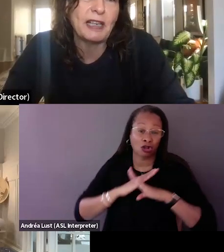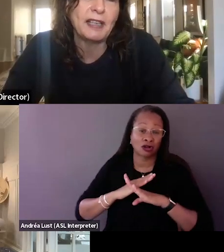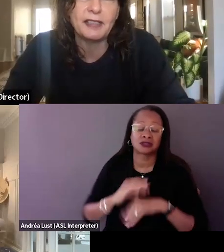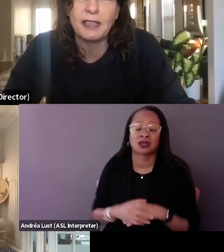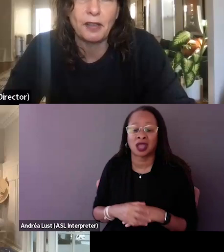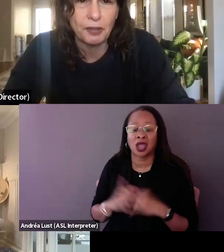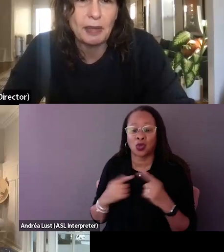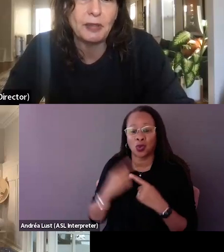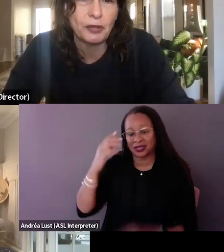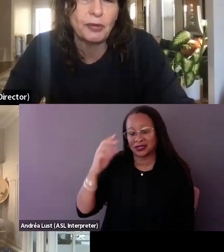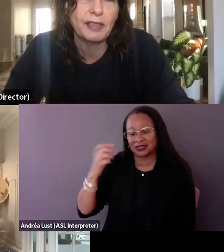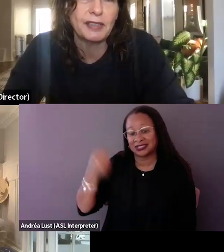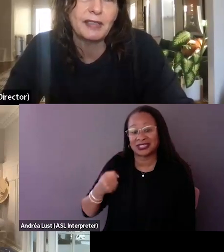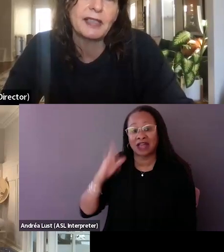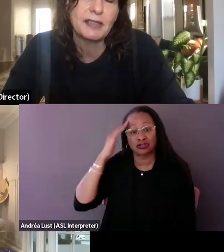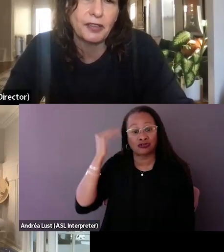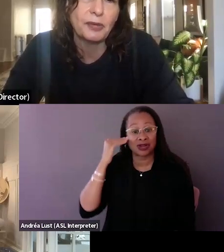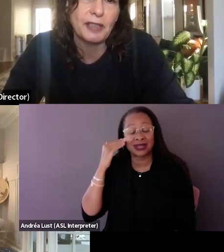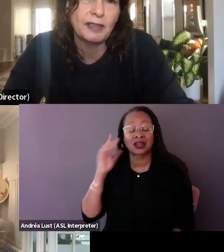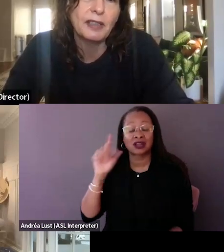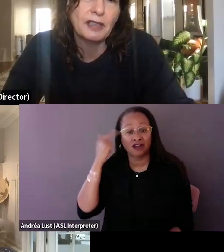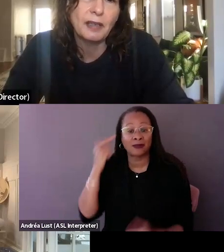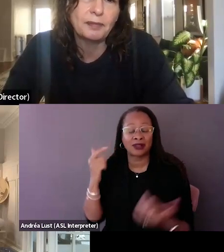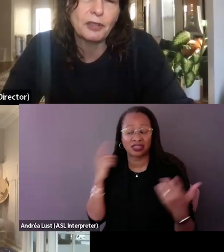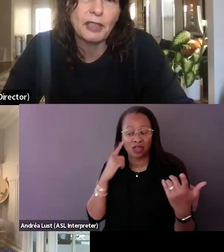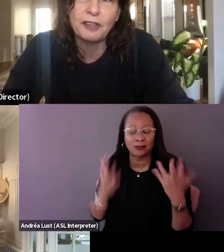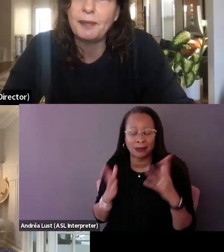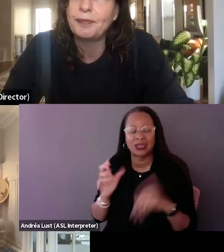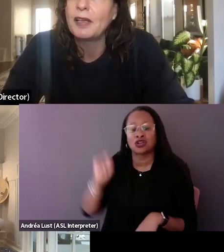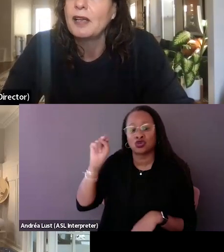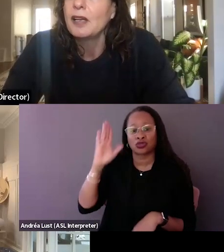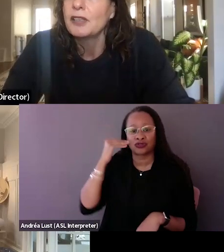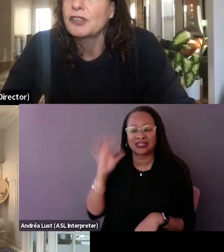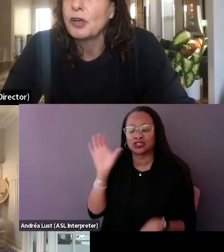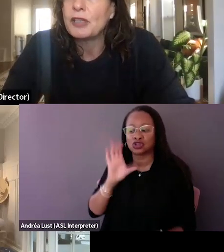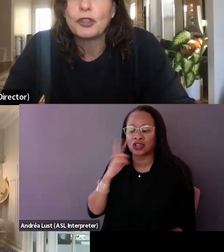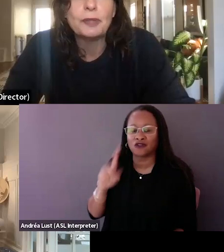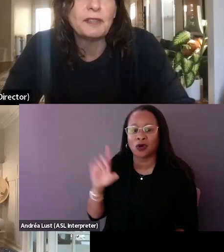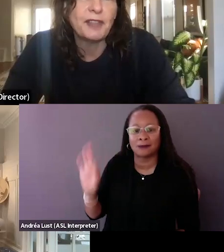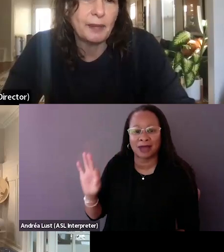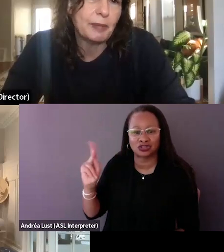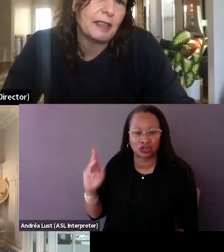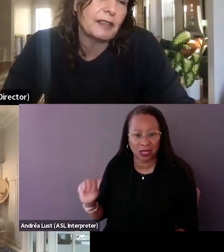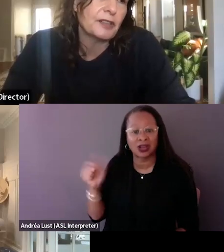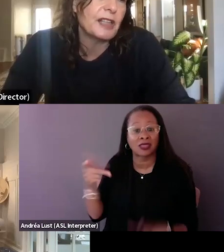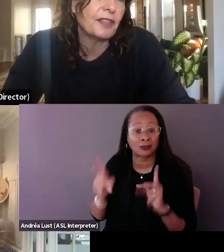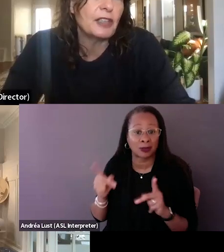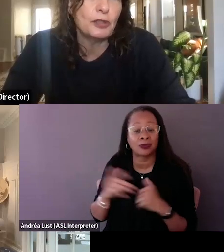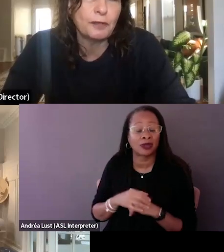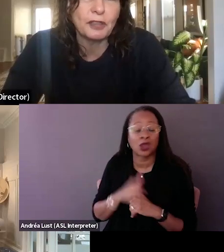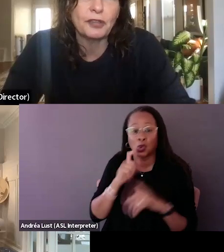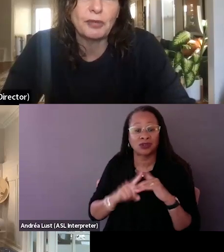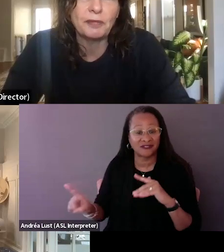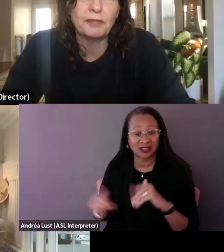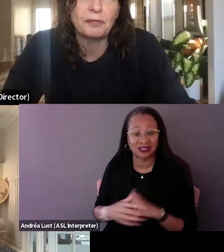Korean government had intel that there might be North Koreans inside South Korea looking for them. So in terms of them, I mean, there's nothing